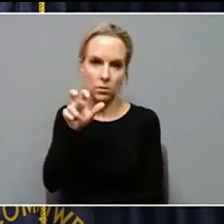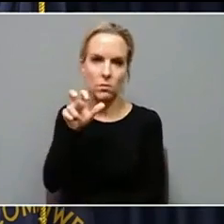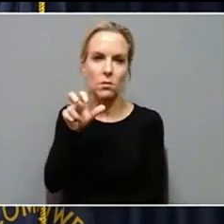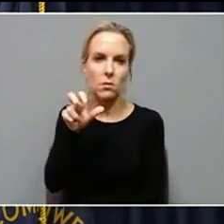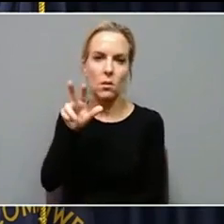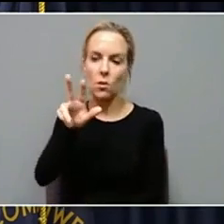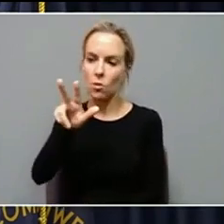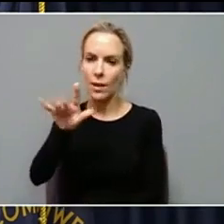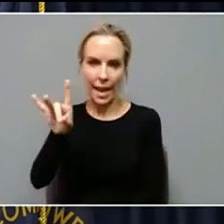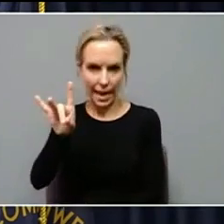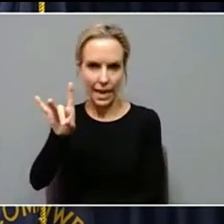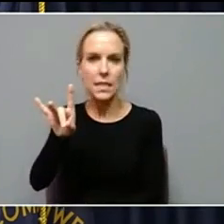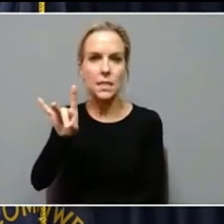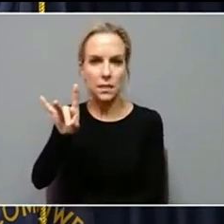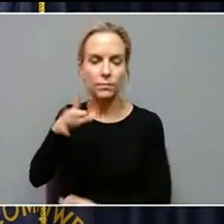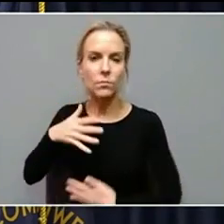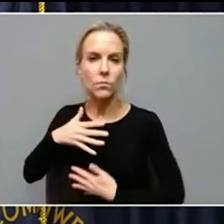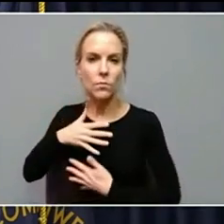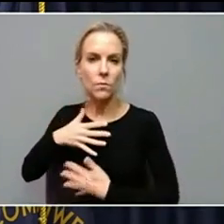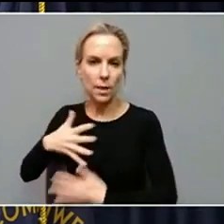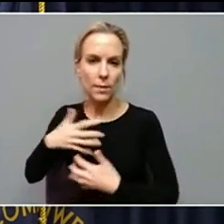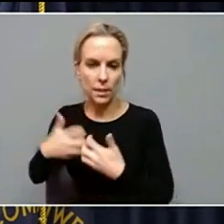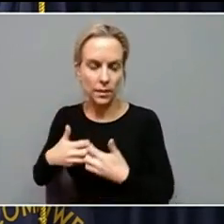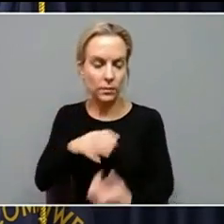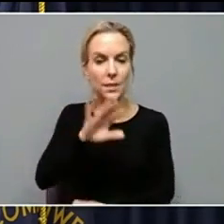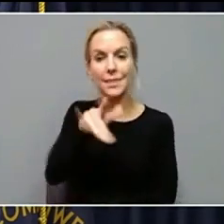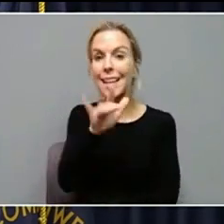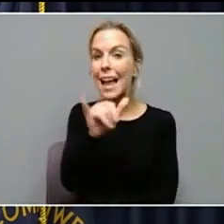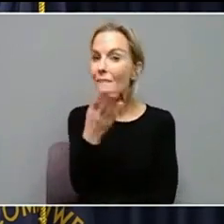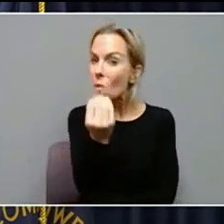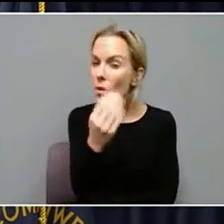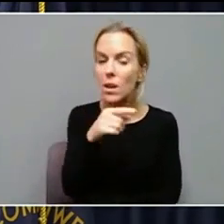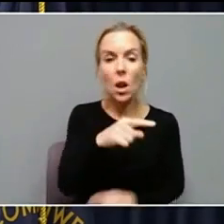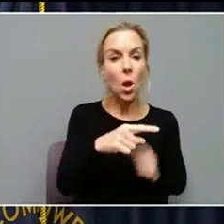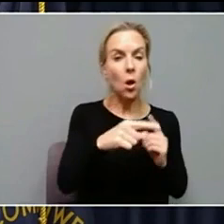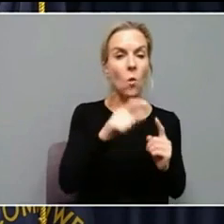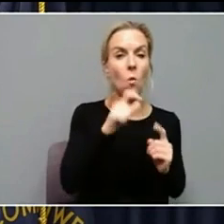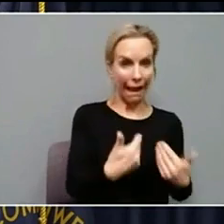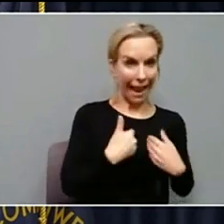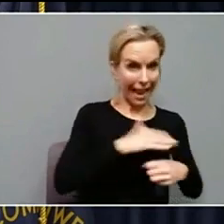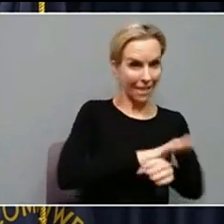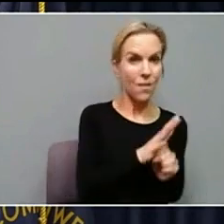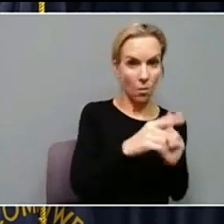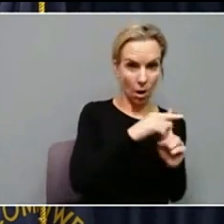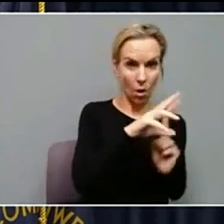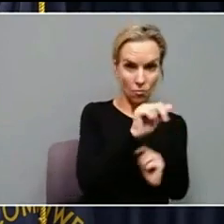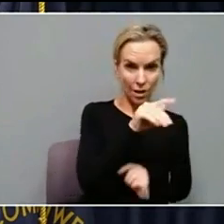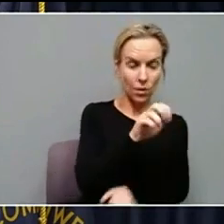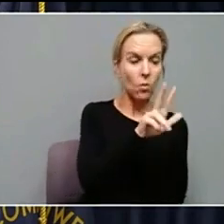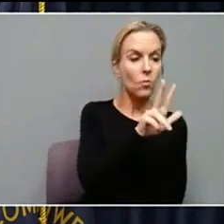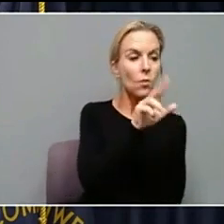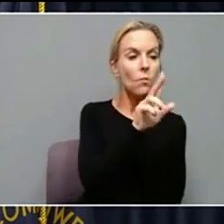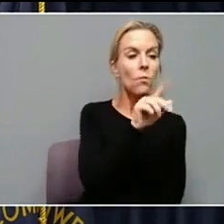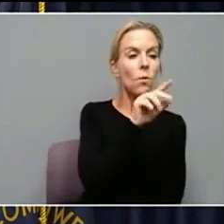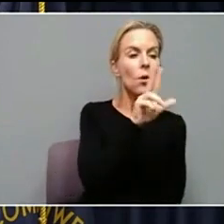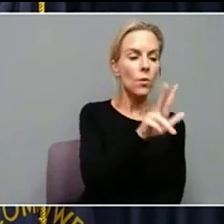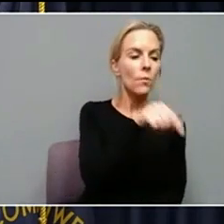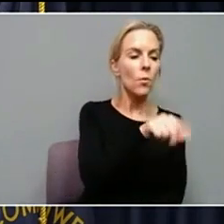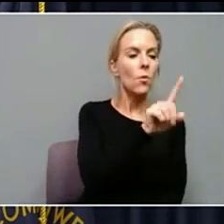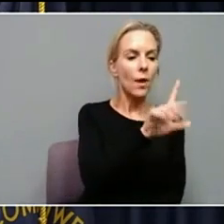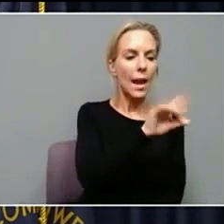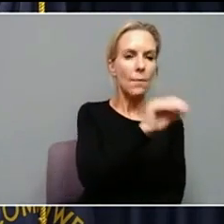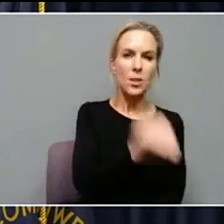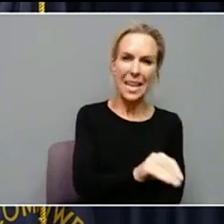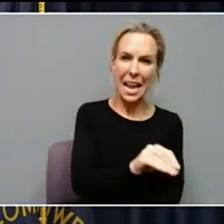338. On July 14th, our positivity rate was 3.81%. And in fact, just weeks before, it had gotten down